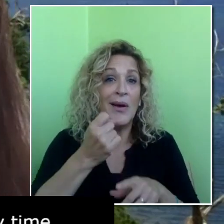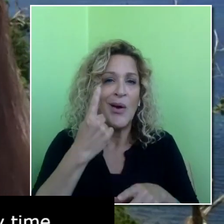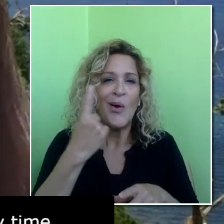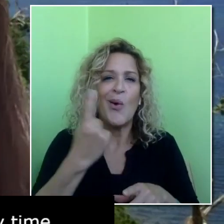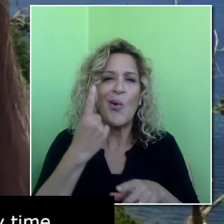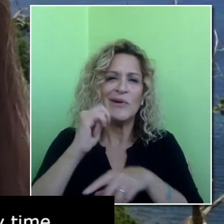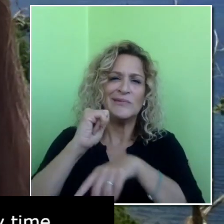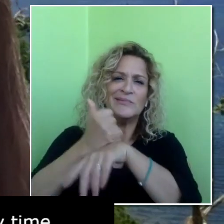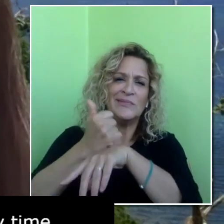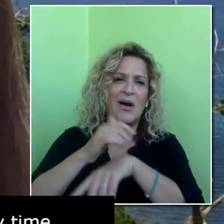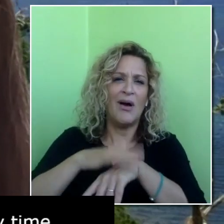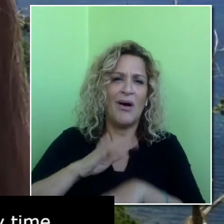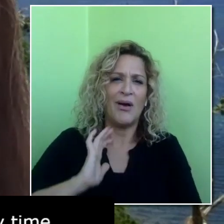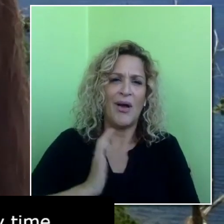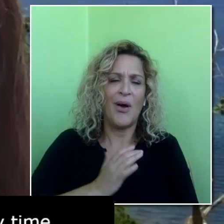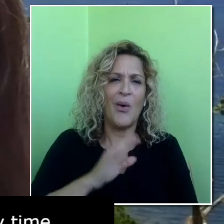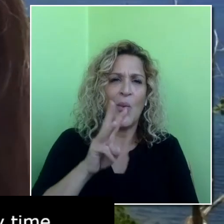is